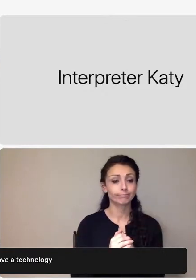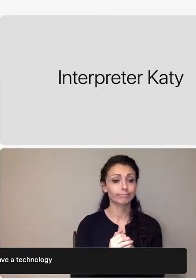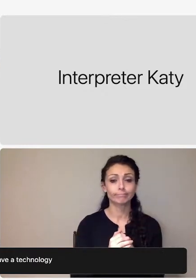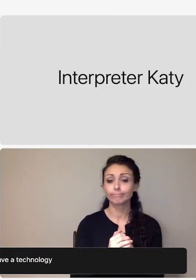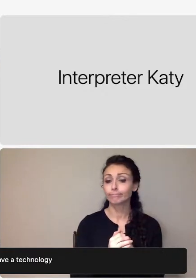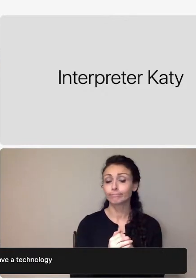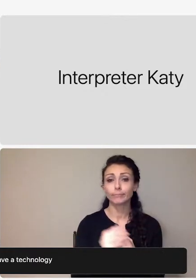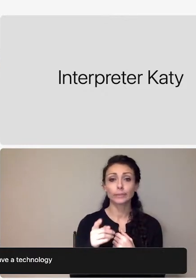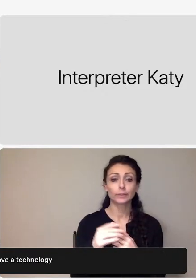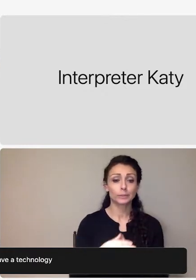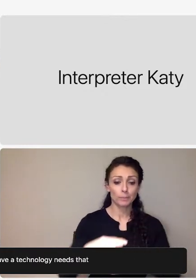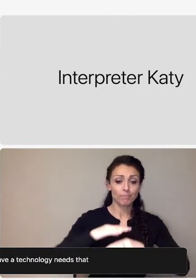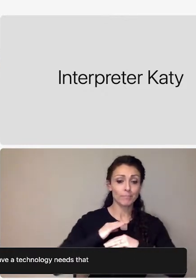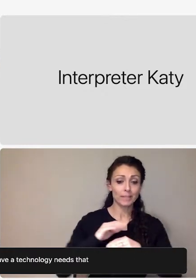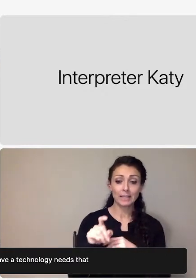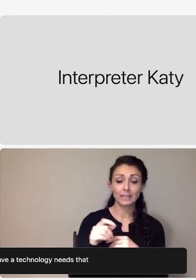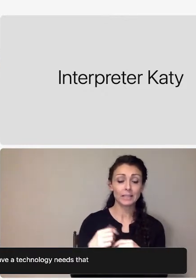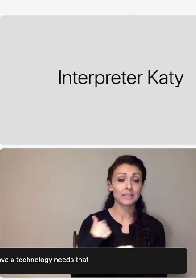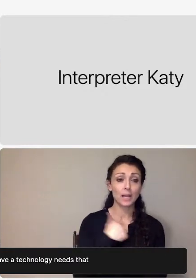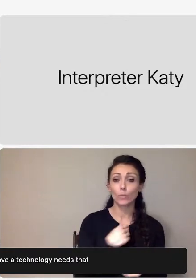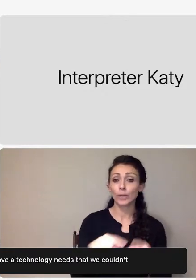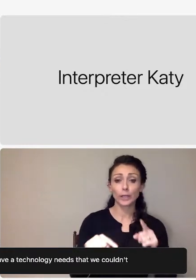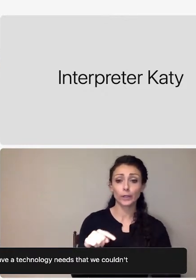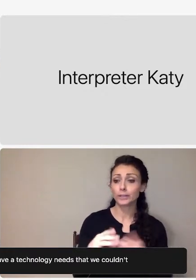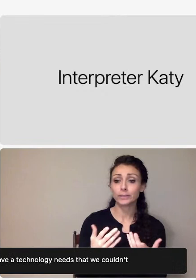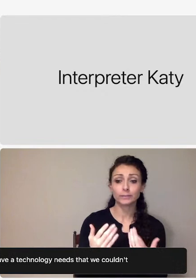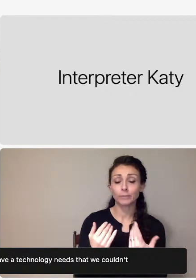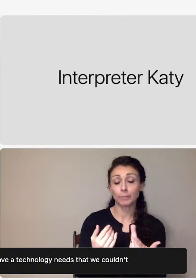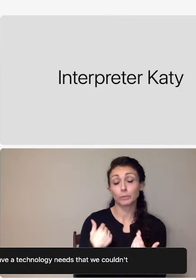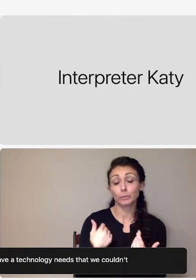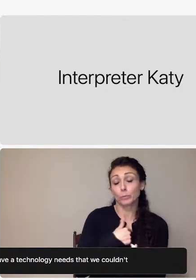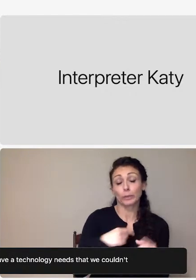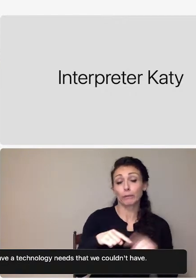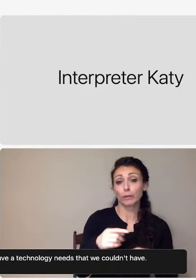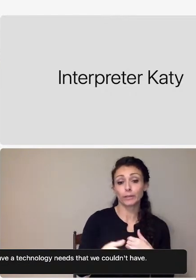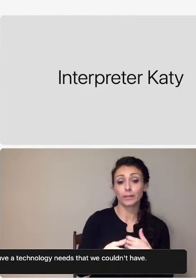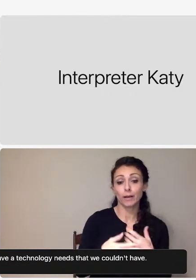meeting the needs that we couldn't have otherwise met